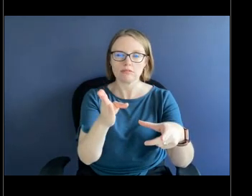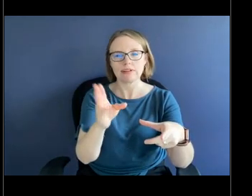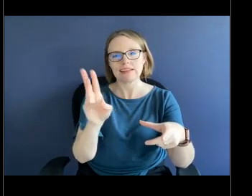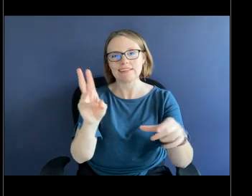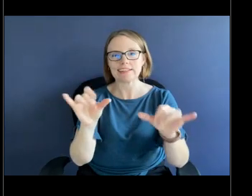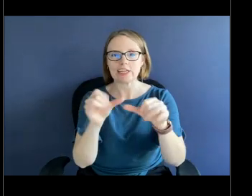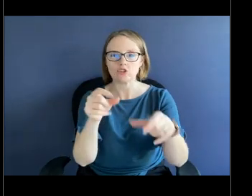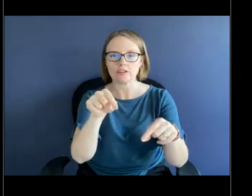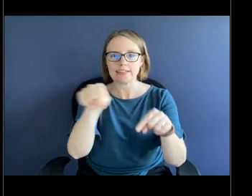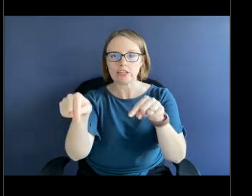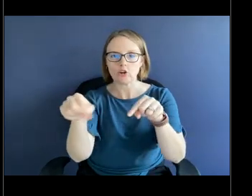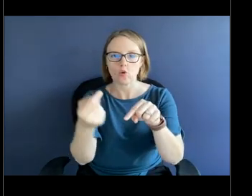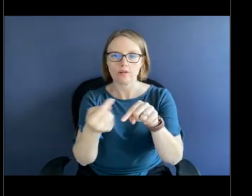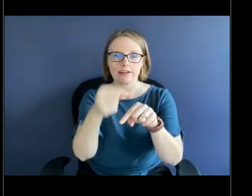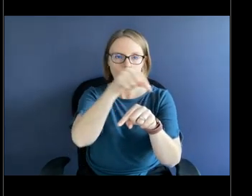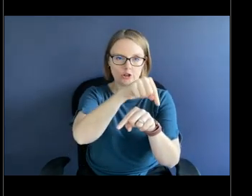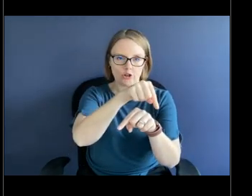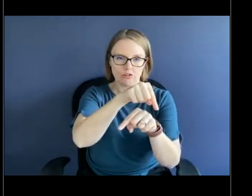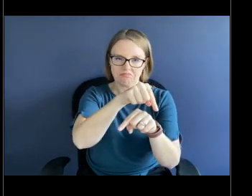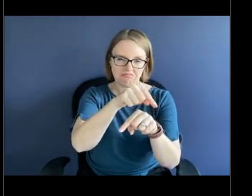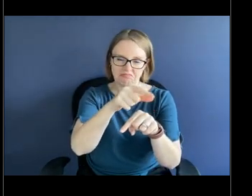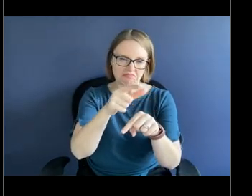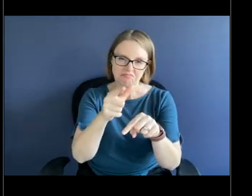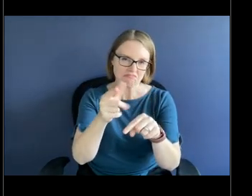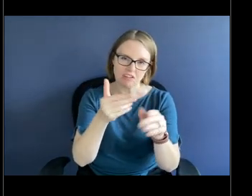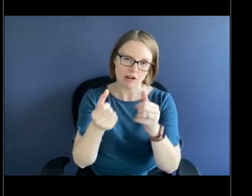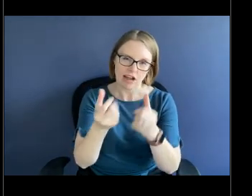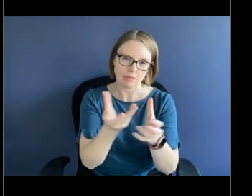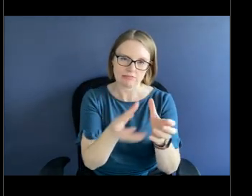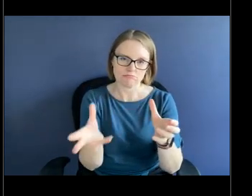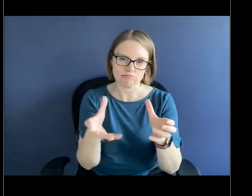sink, regardless of the number of basins.